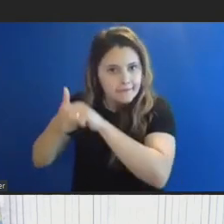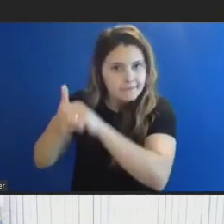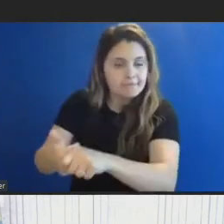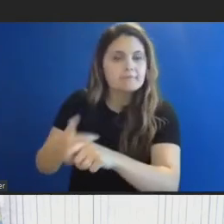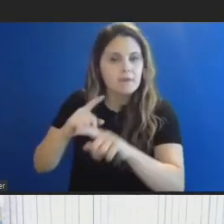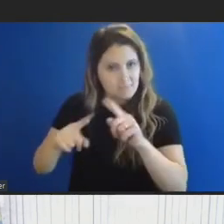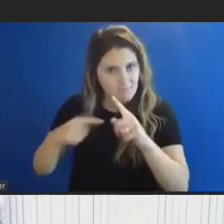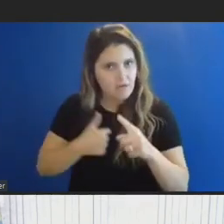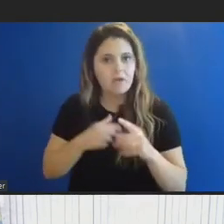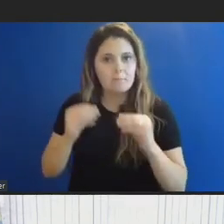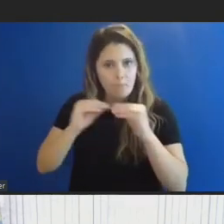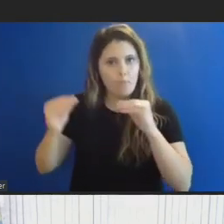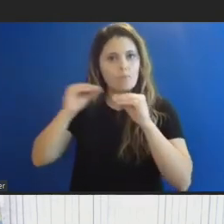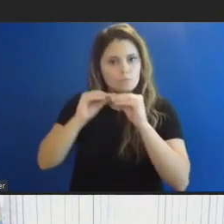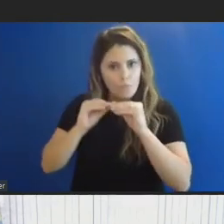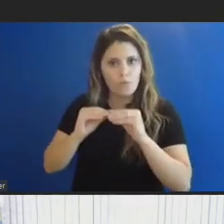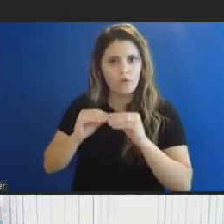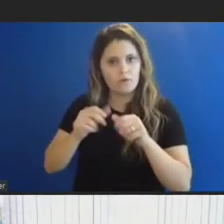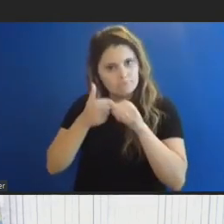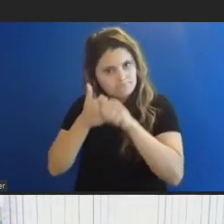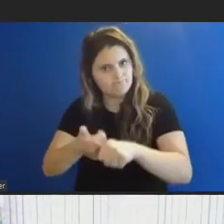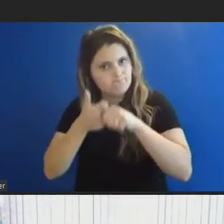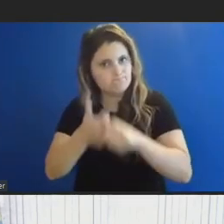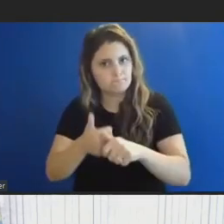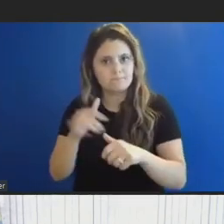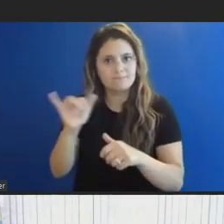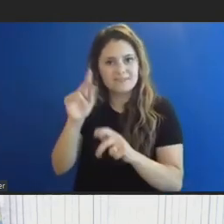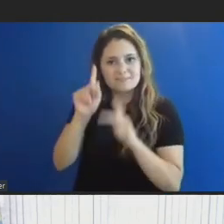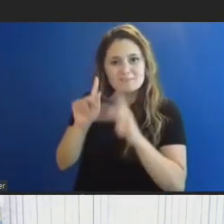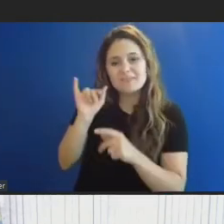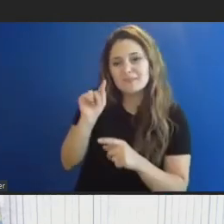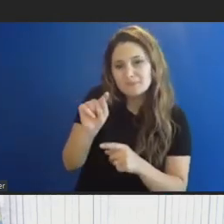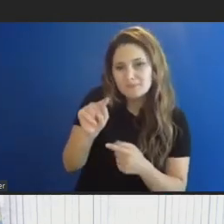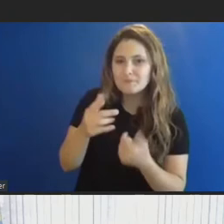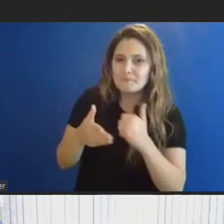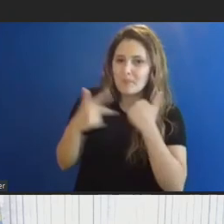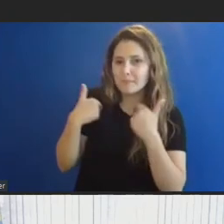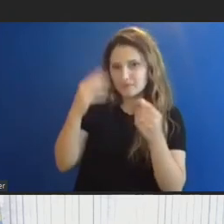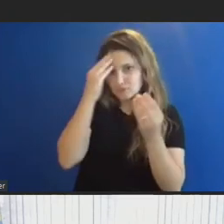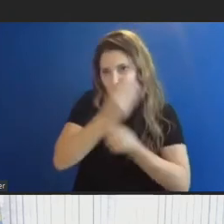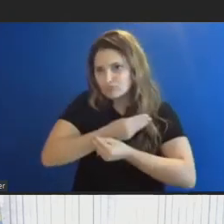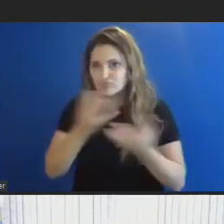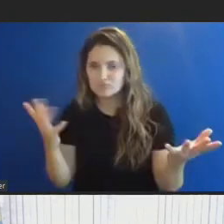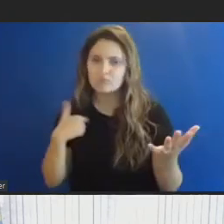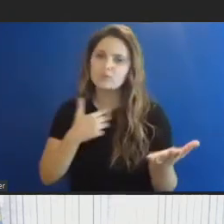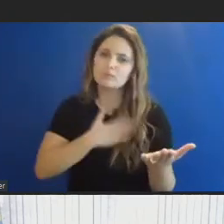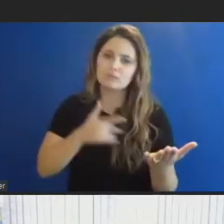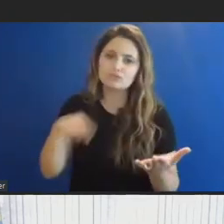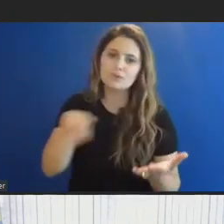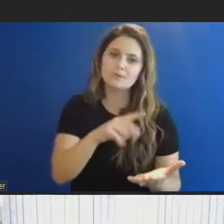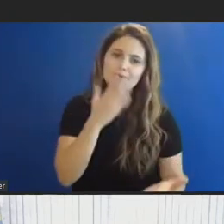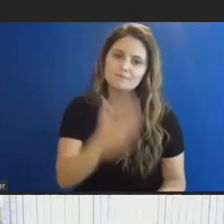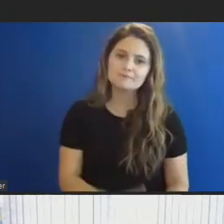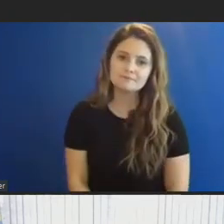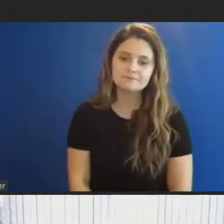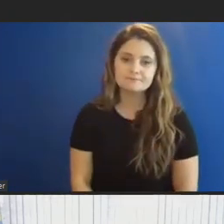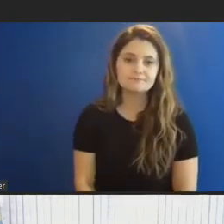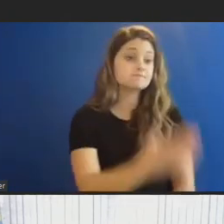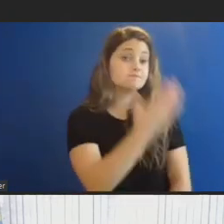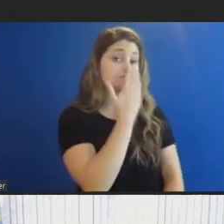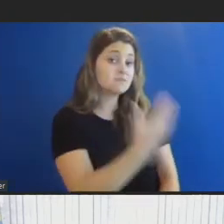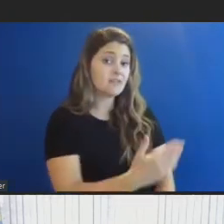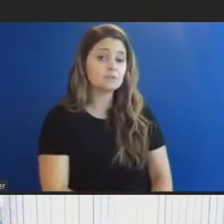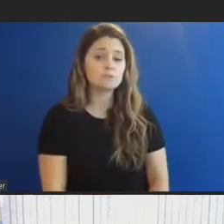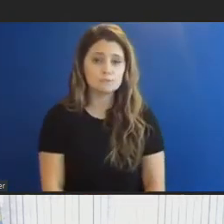we're gaining because people like you are helping us share the word. And we really appreciate you. Thank you, sir.